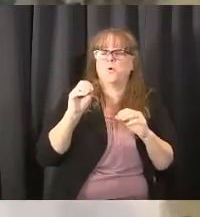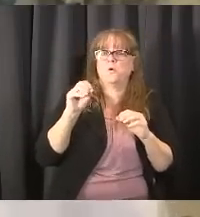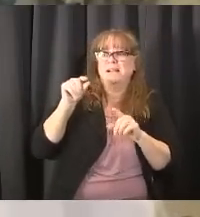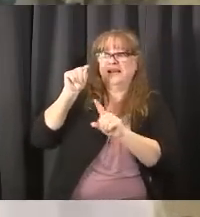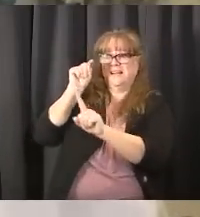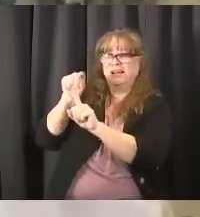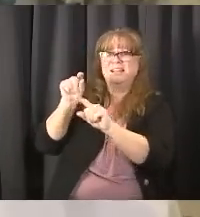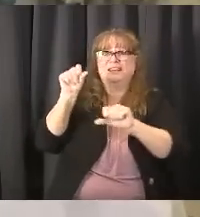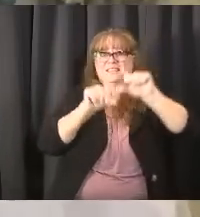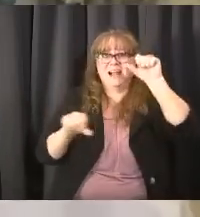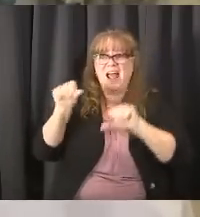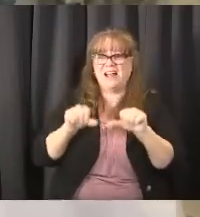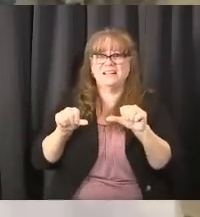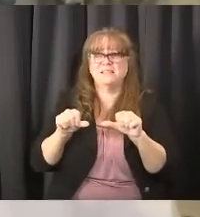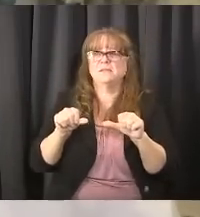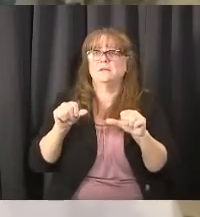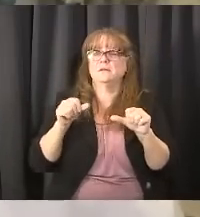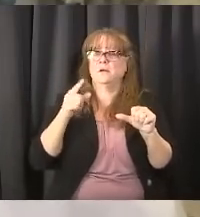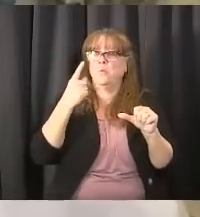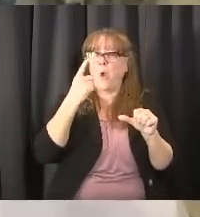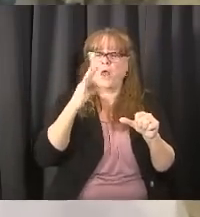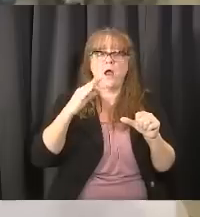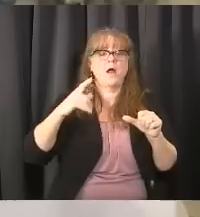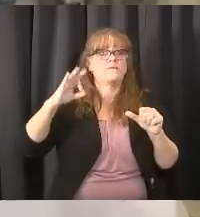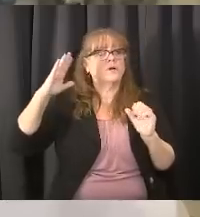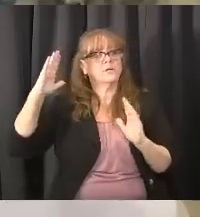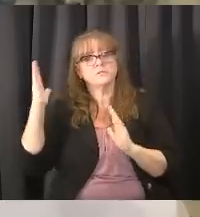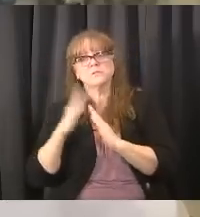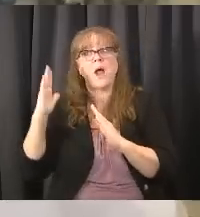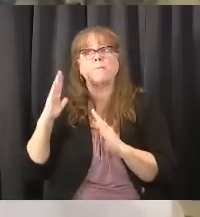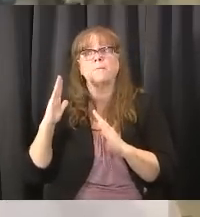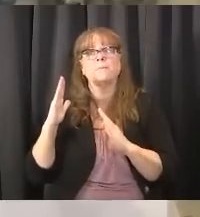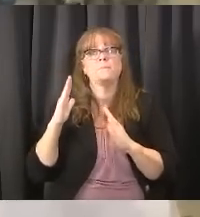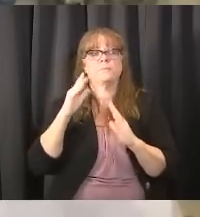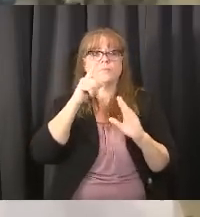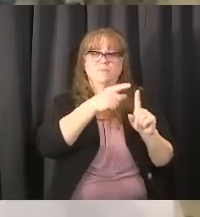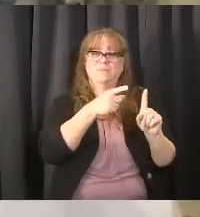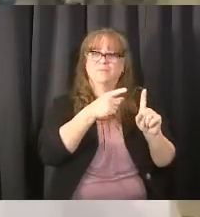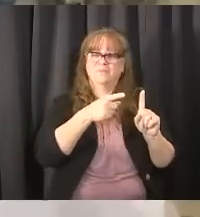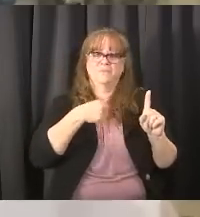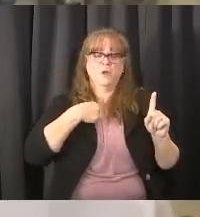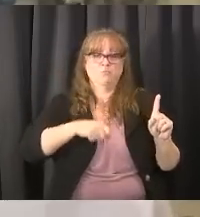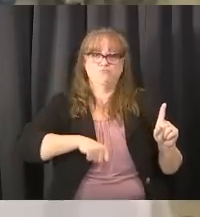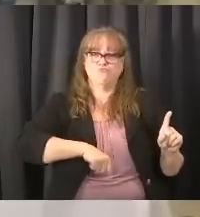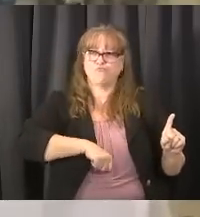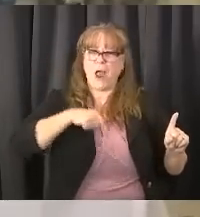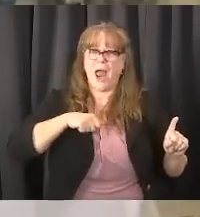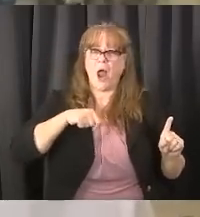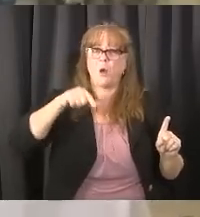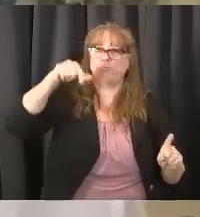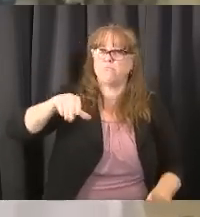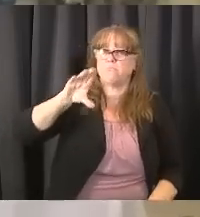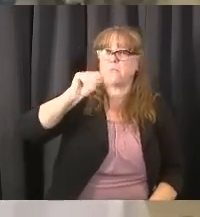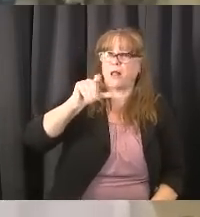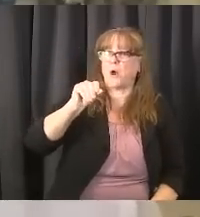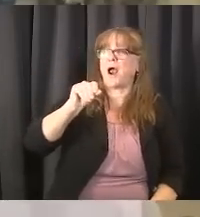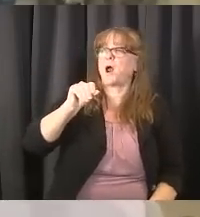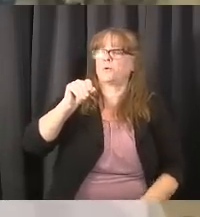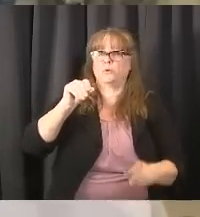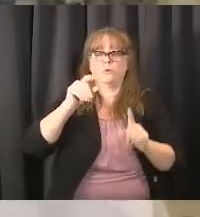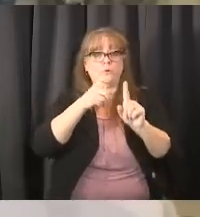our generation, and we are beyond proud to participate in vaccinating Colorado. I know that everybody